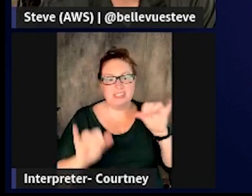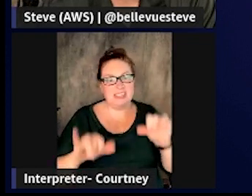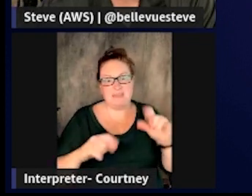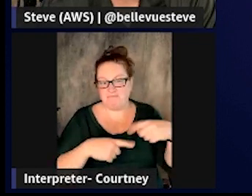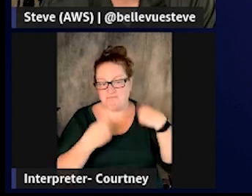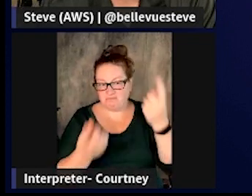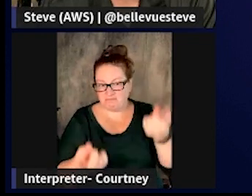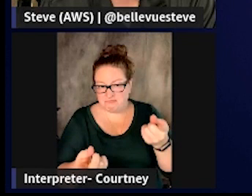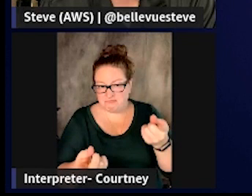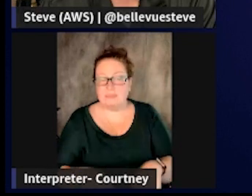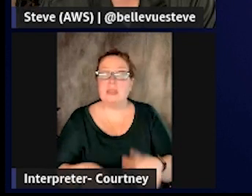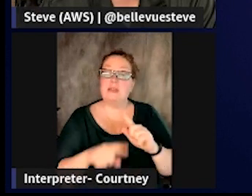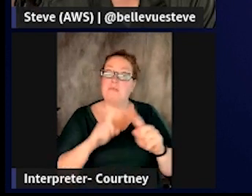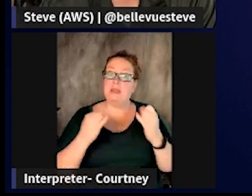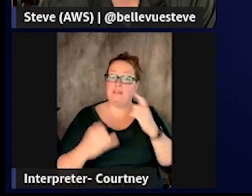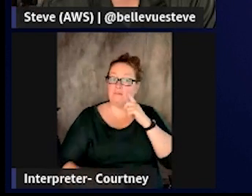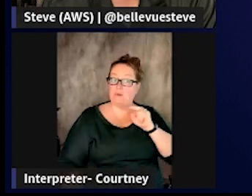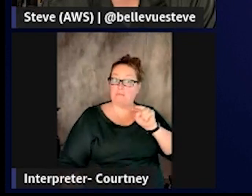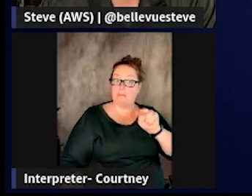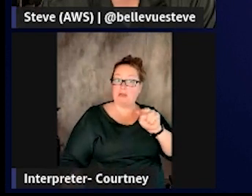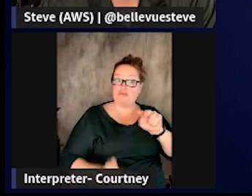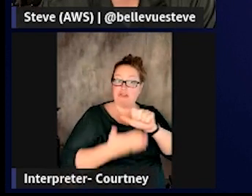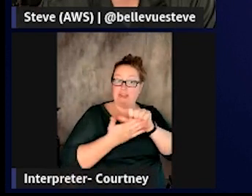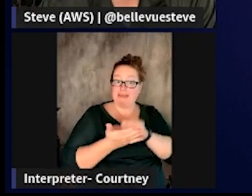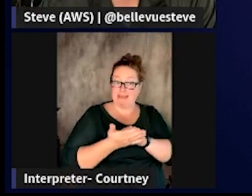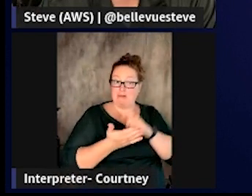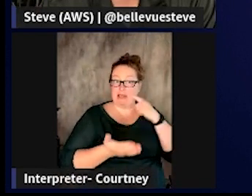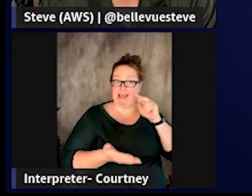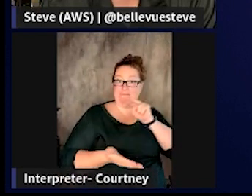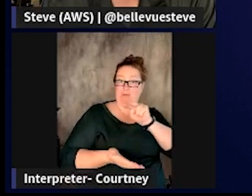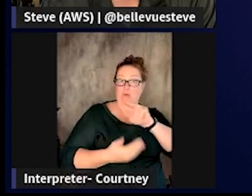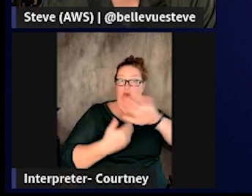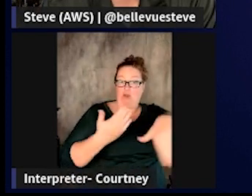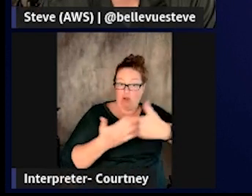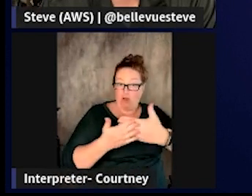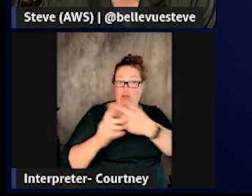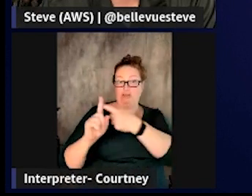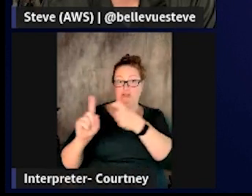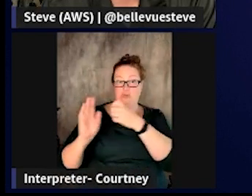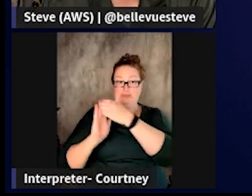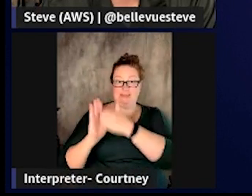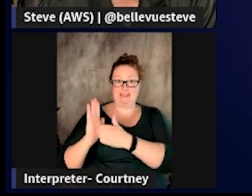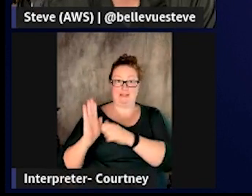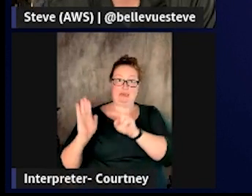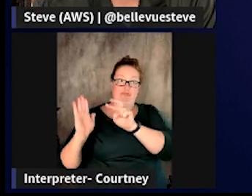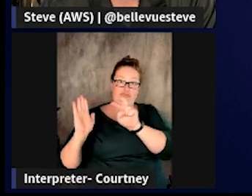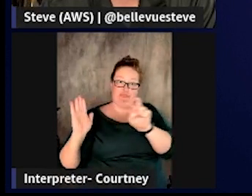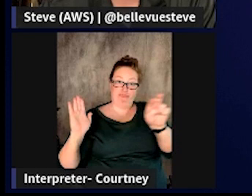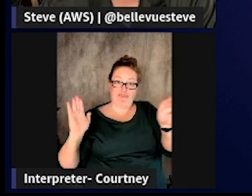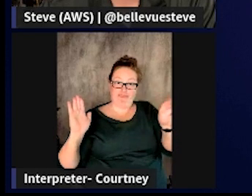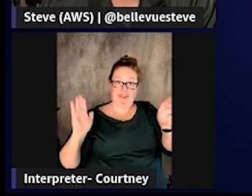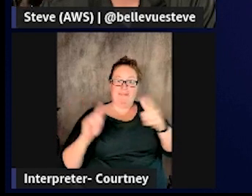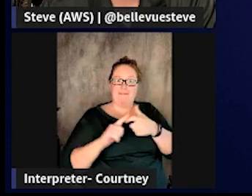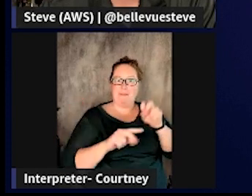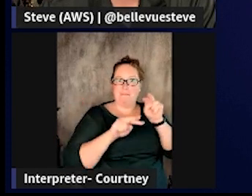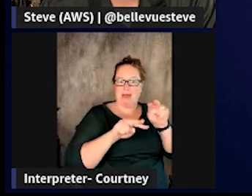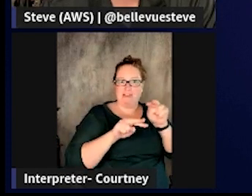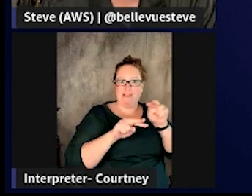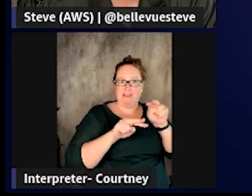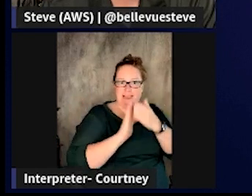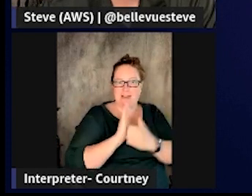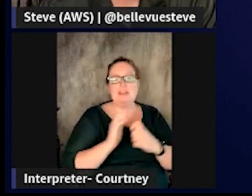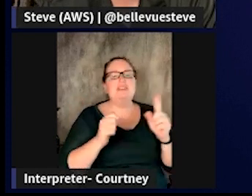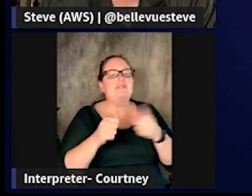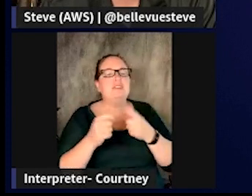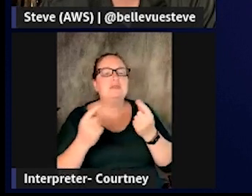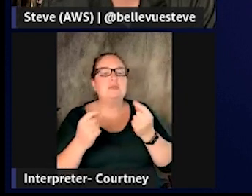now from a monitoring account, I can view that data across all of my source accounts. So the first thing I'm going to do is I'm going to set up a monitoring account, and